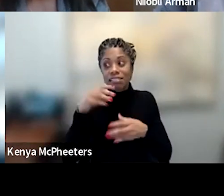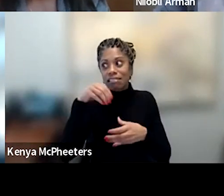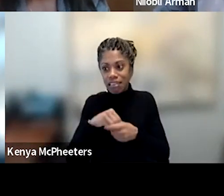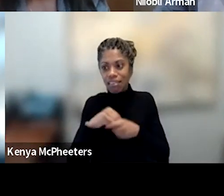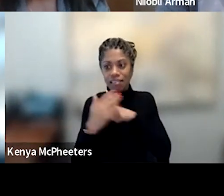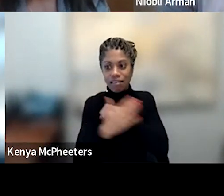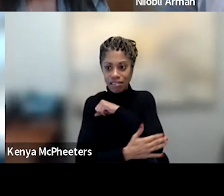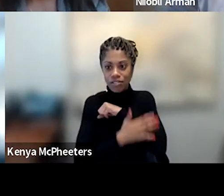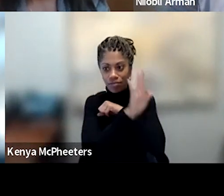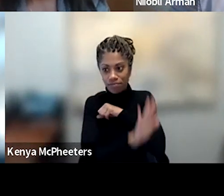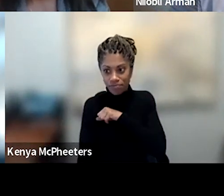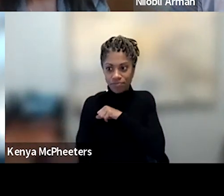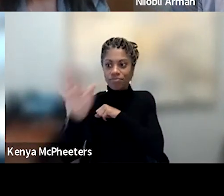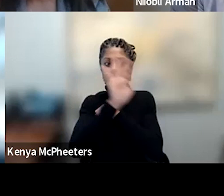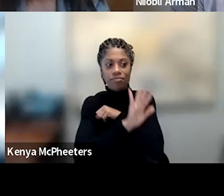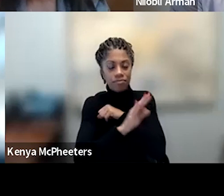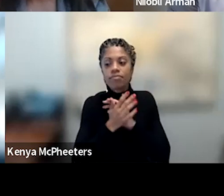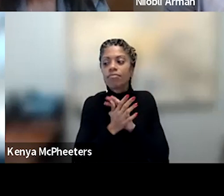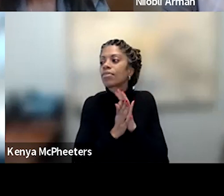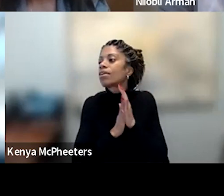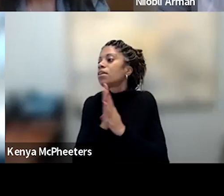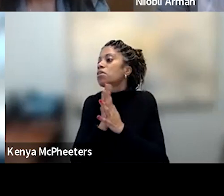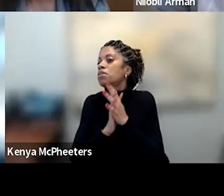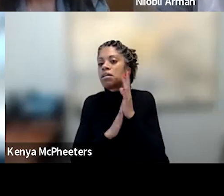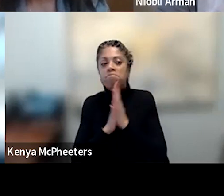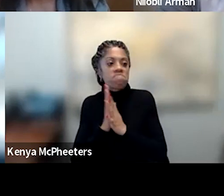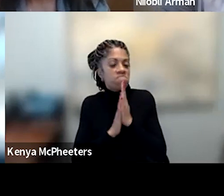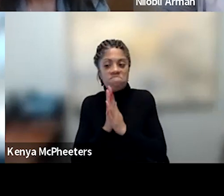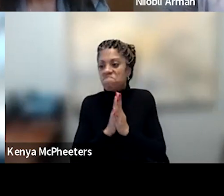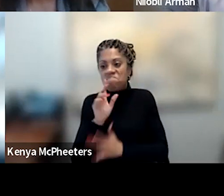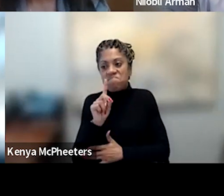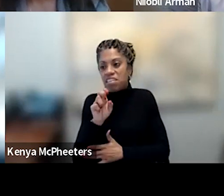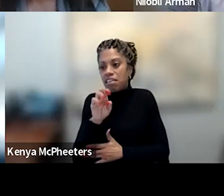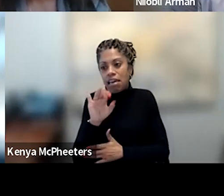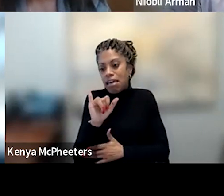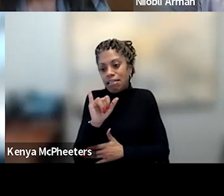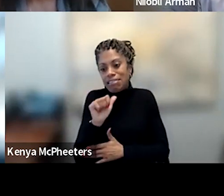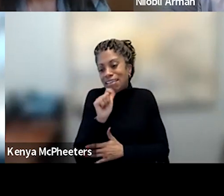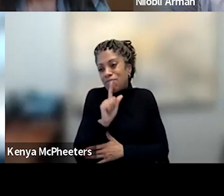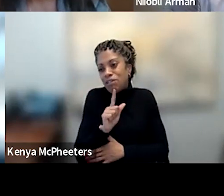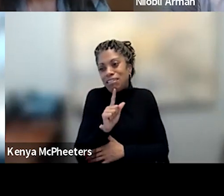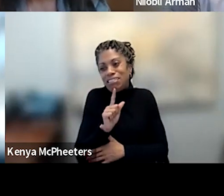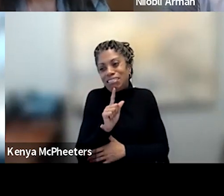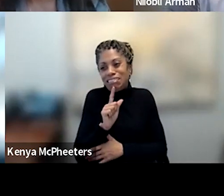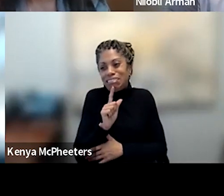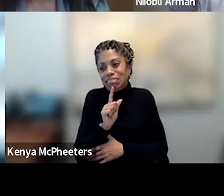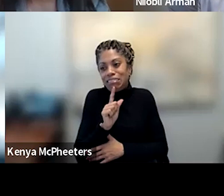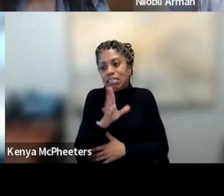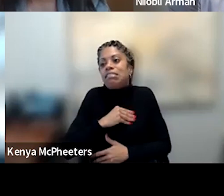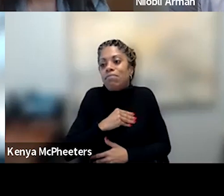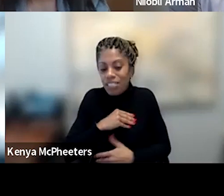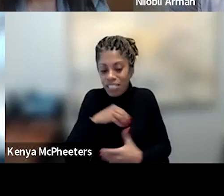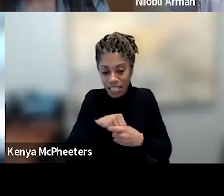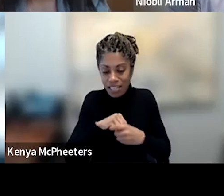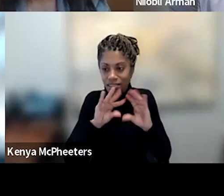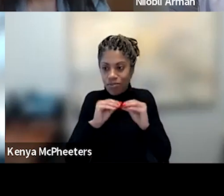this call don't have leaders and CEOs like you two. And so, what is your advice for folks who are trying to do the work and they